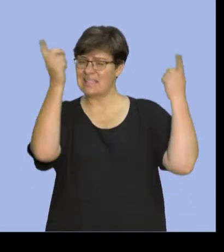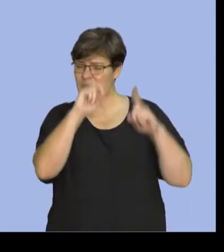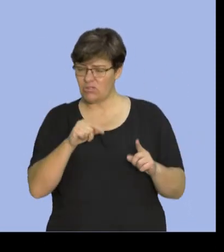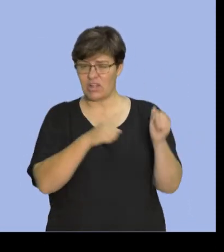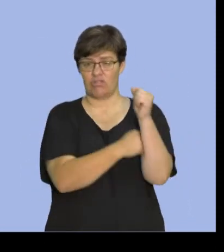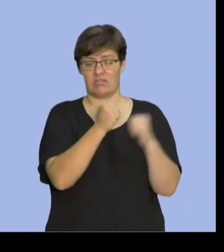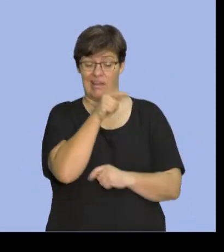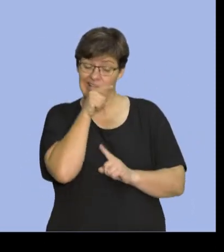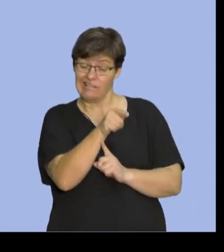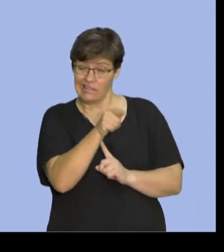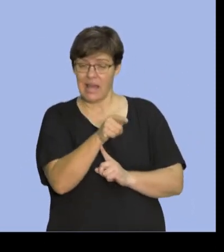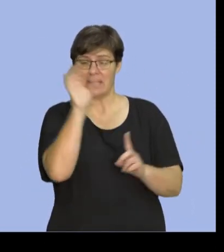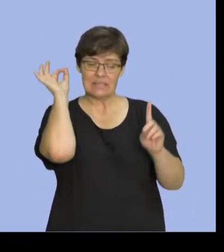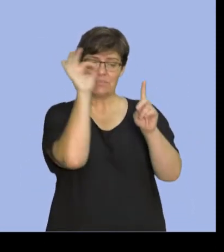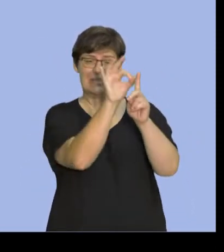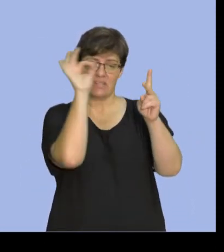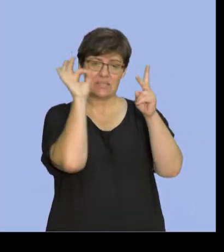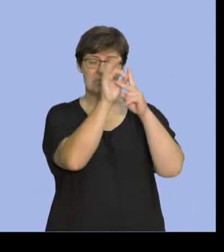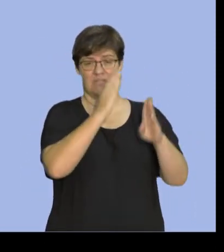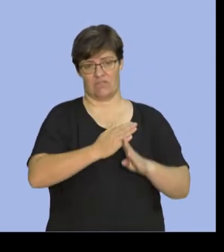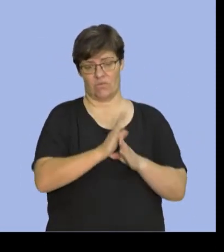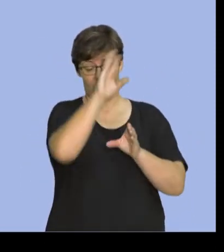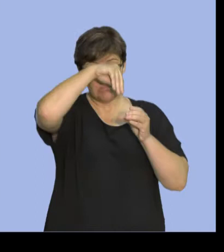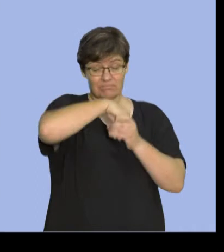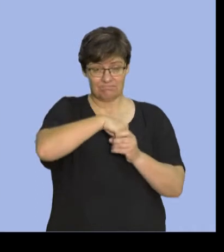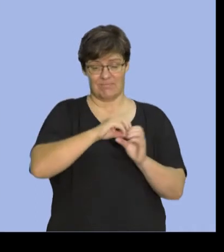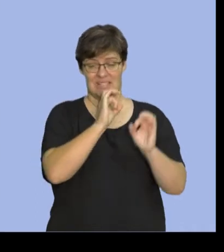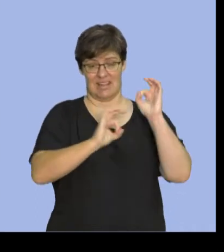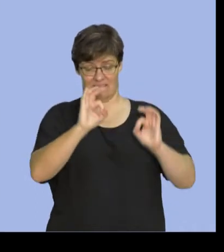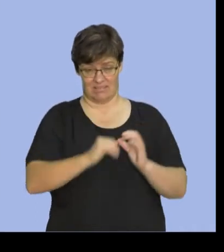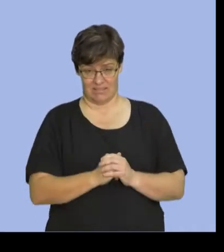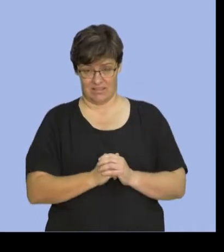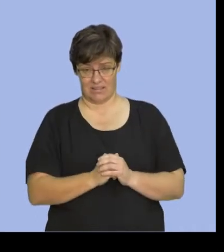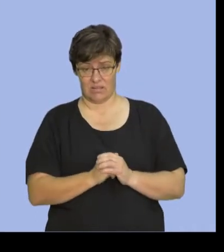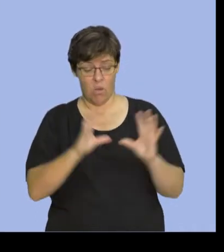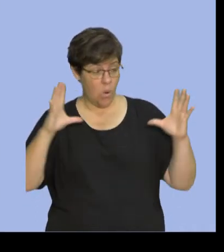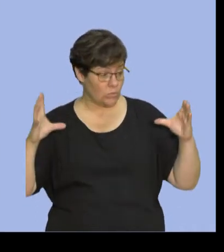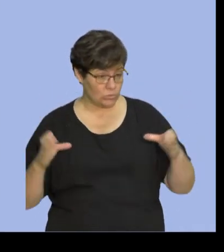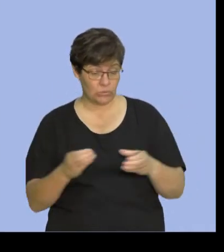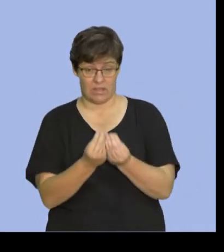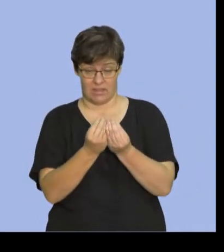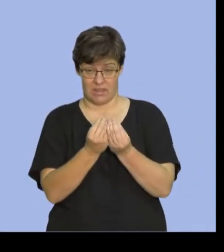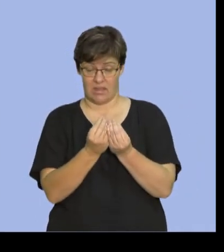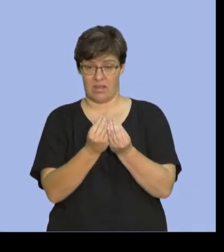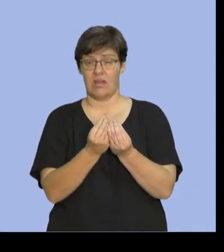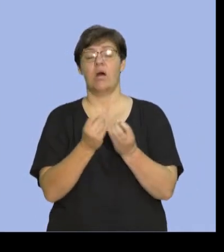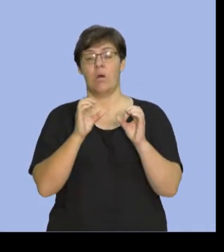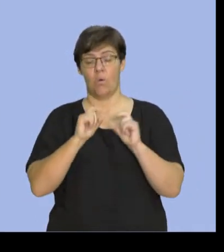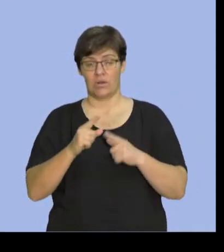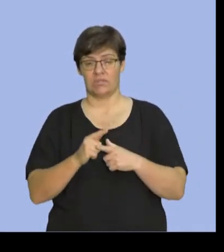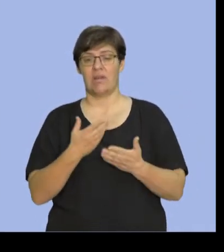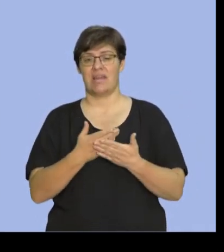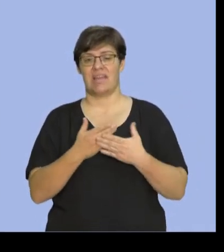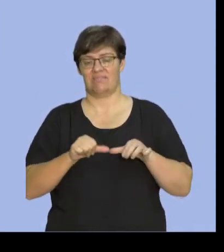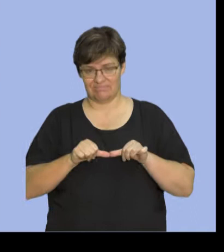perform specific tasks within the cell. And collectively, all of these allow for the organism to be able to carry